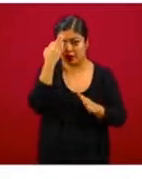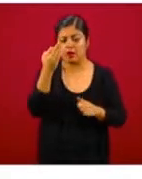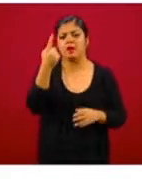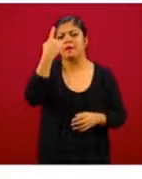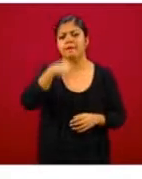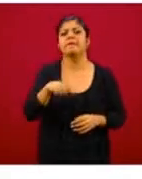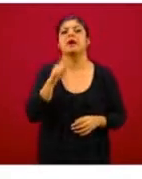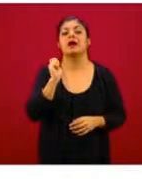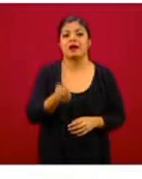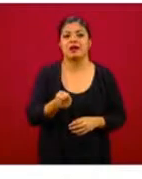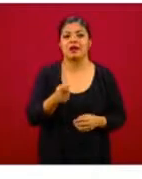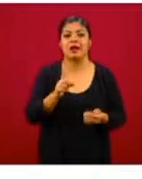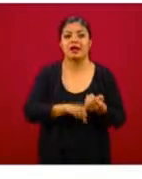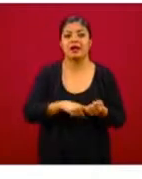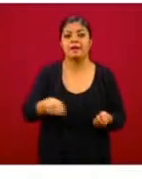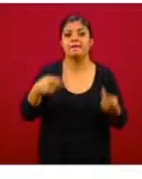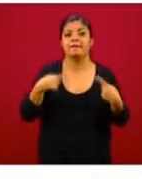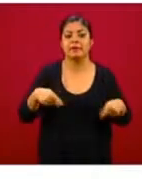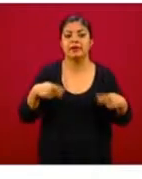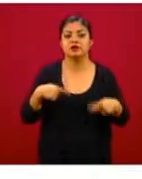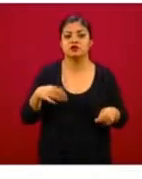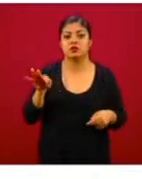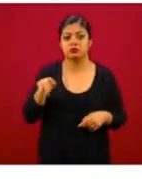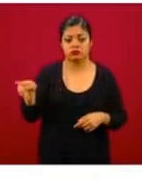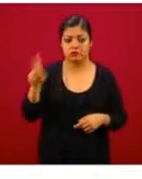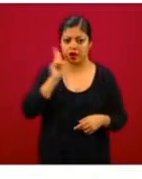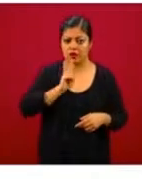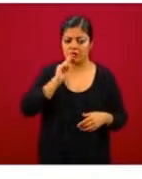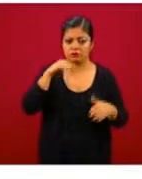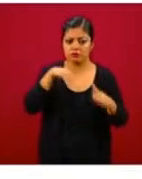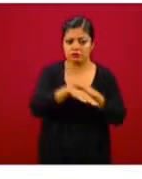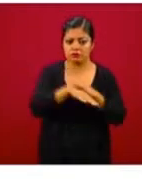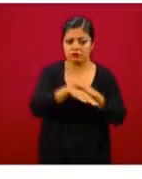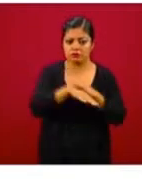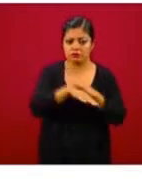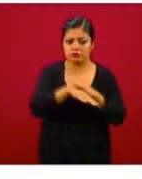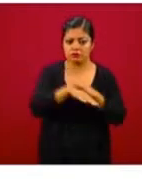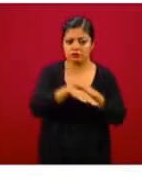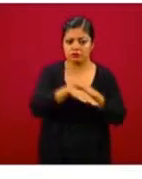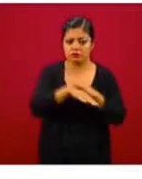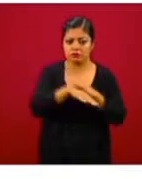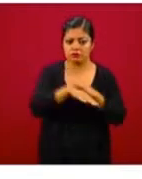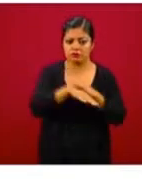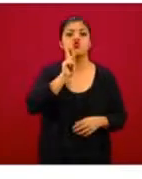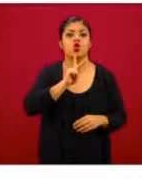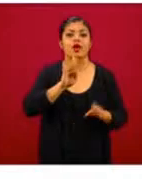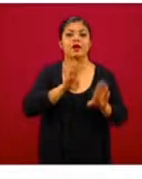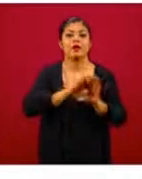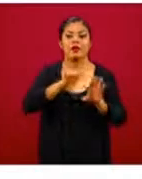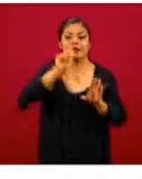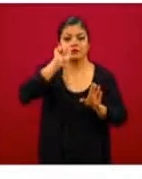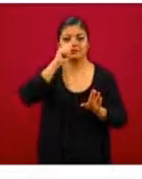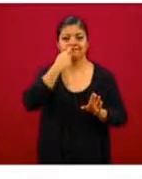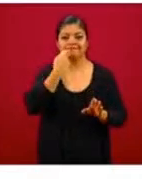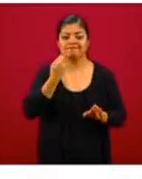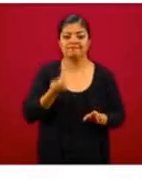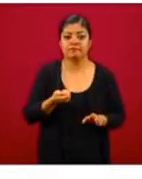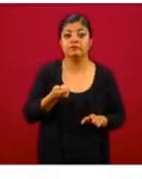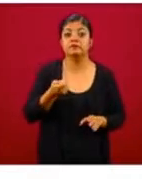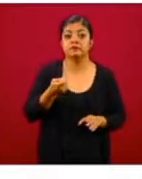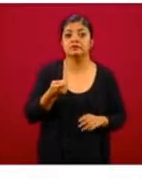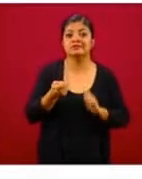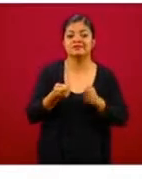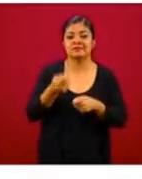suspected case and thus studied or tested. And so for these people who went